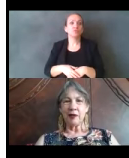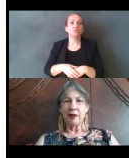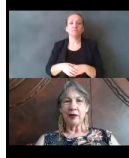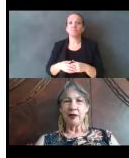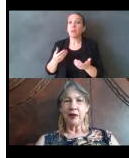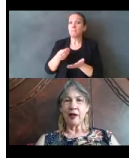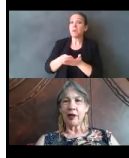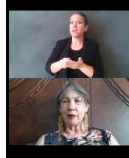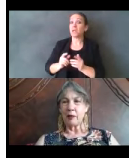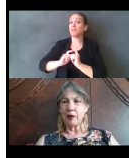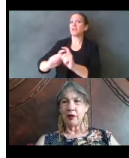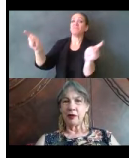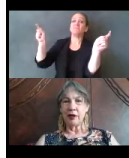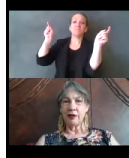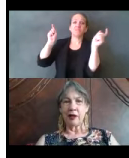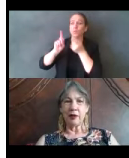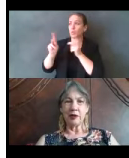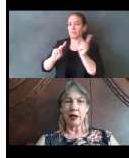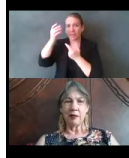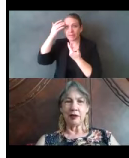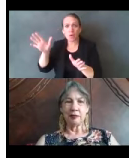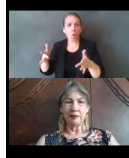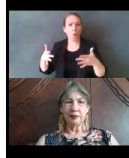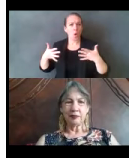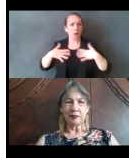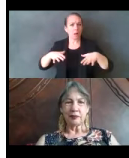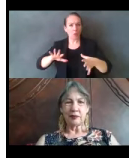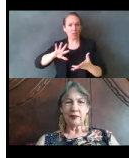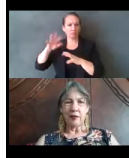money or going out without proper clothing, going out in your pajamas.